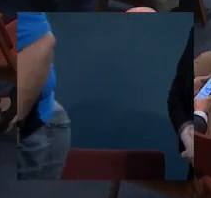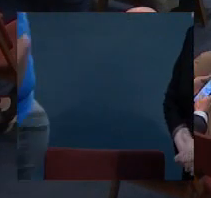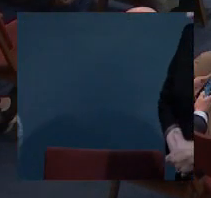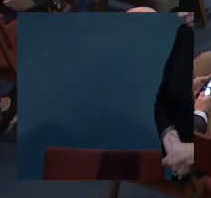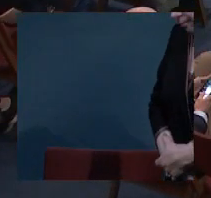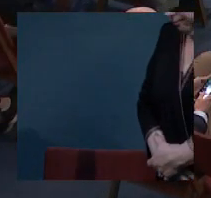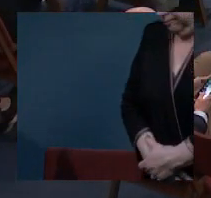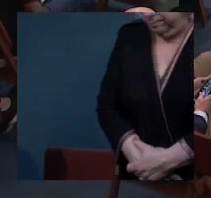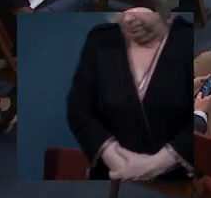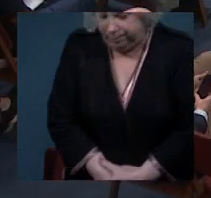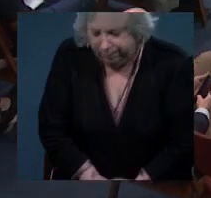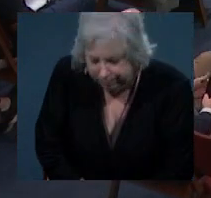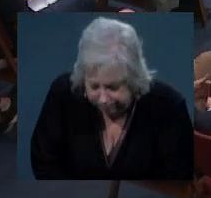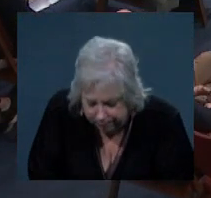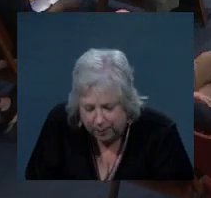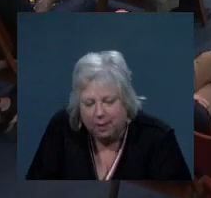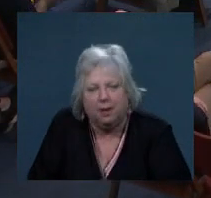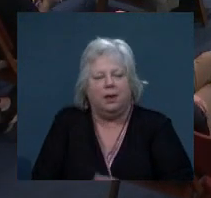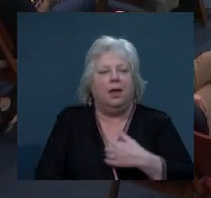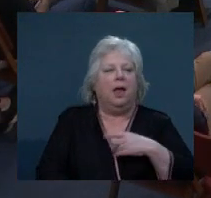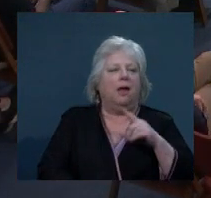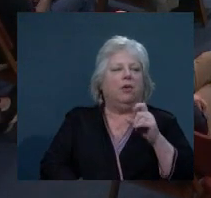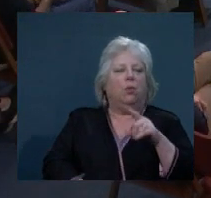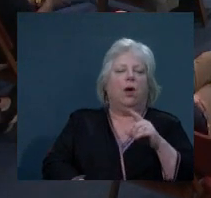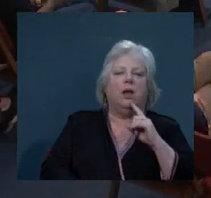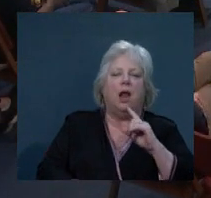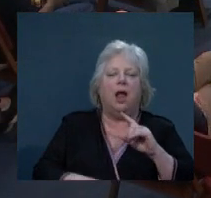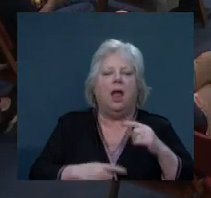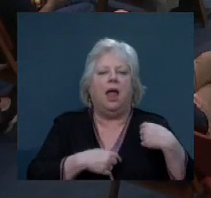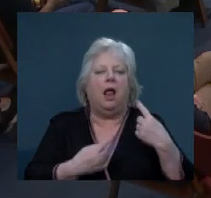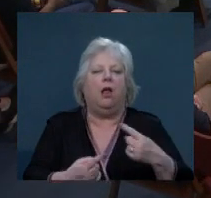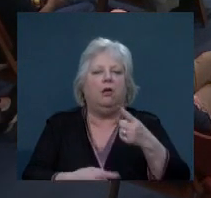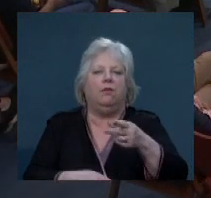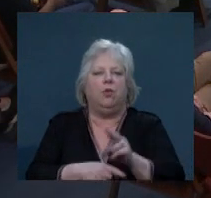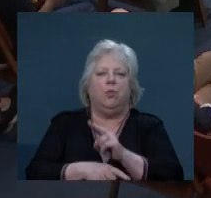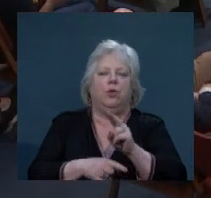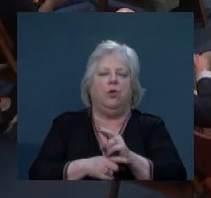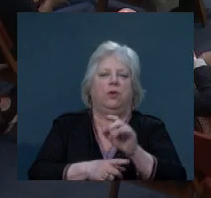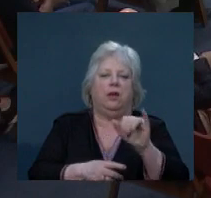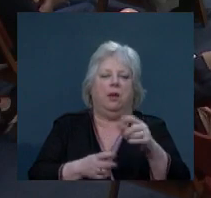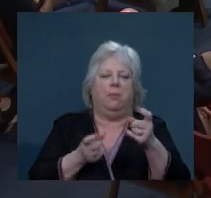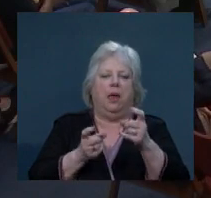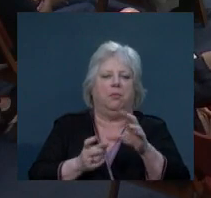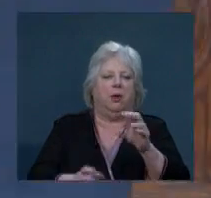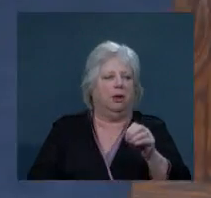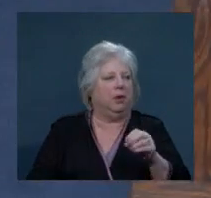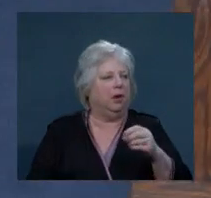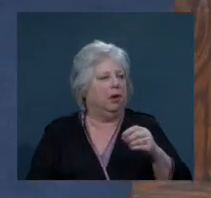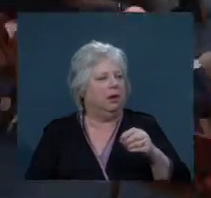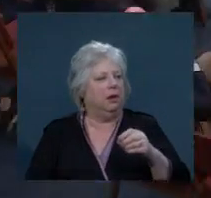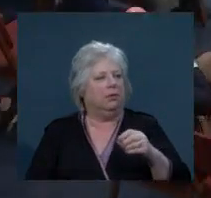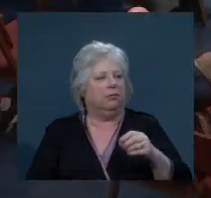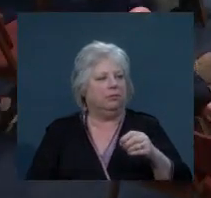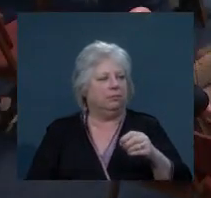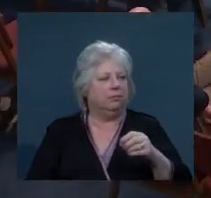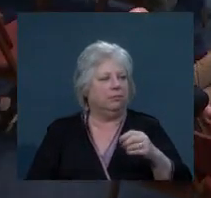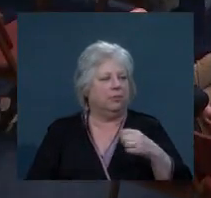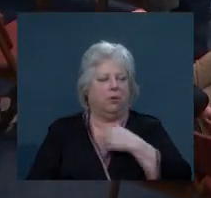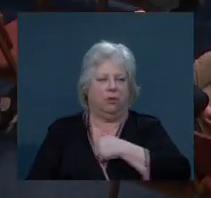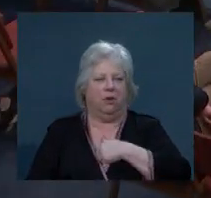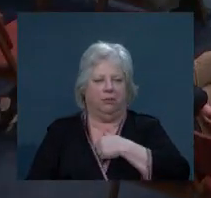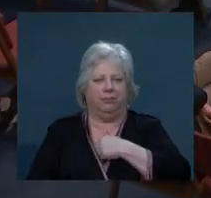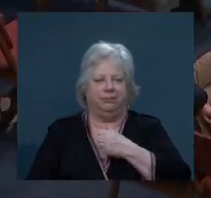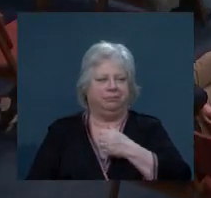Commissioner Thomas, I have a question. How long have you been using the management company? I've been using,